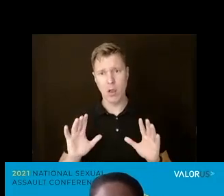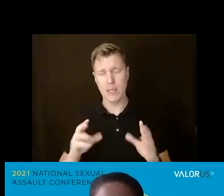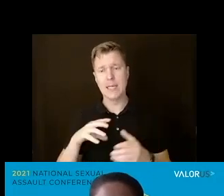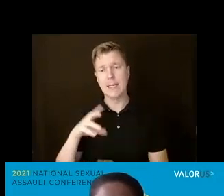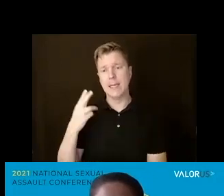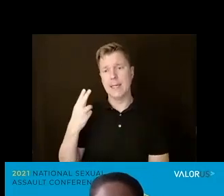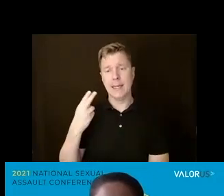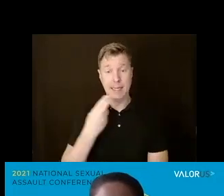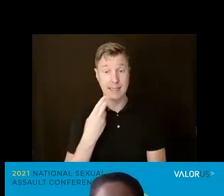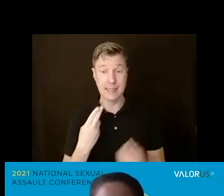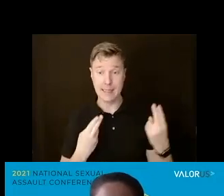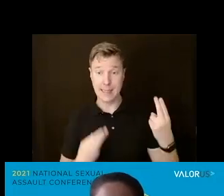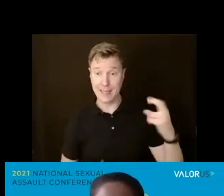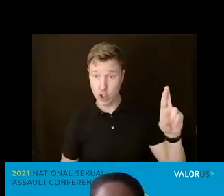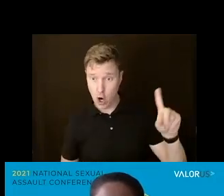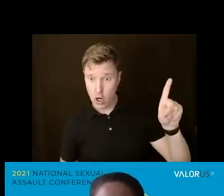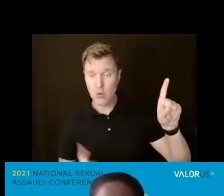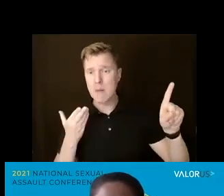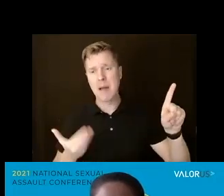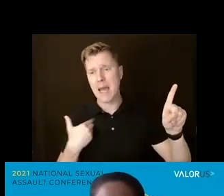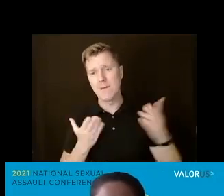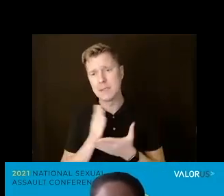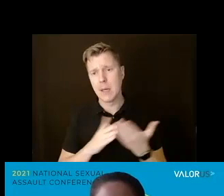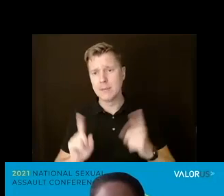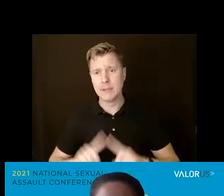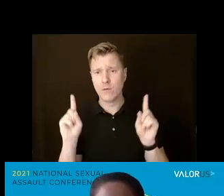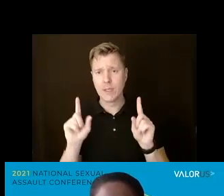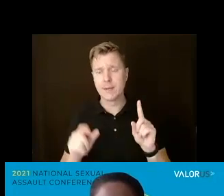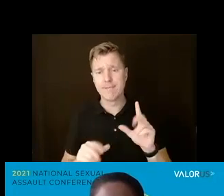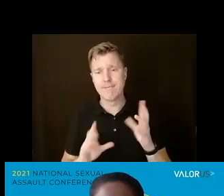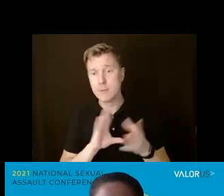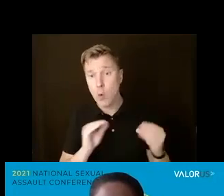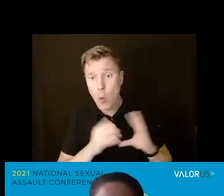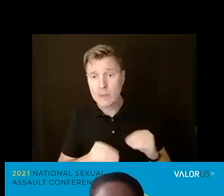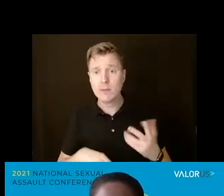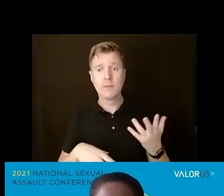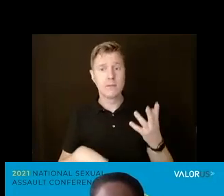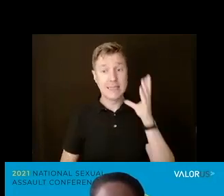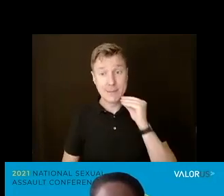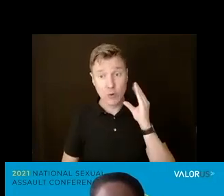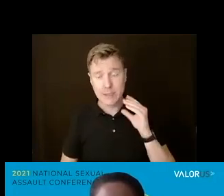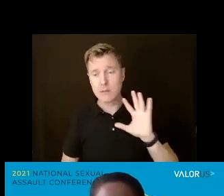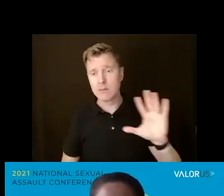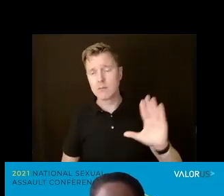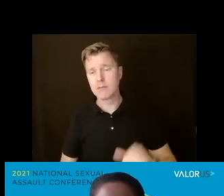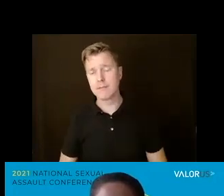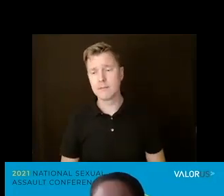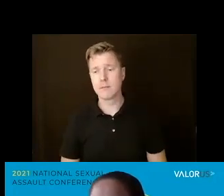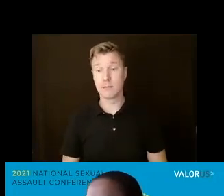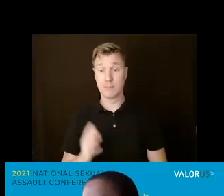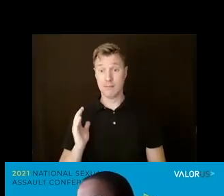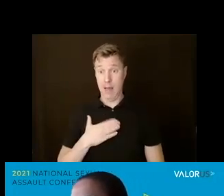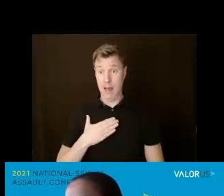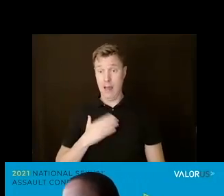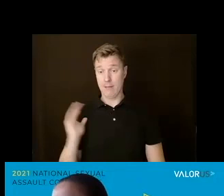might have, some different stories or some experiences around that. But in our experience, I